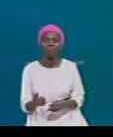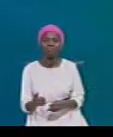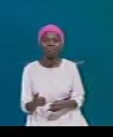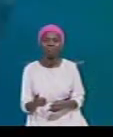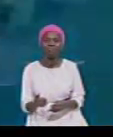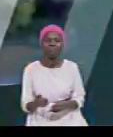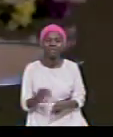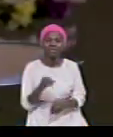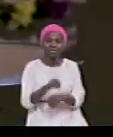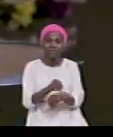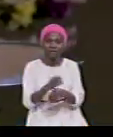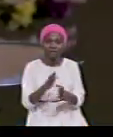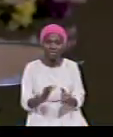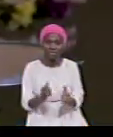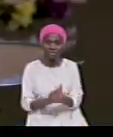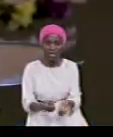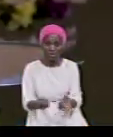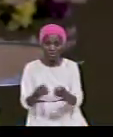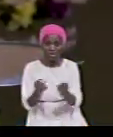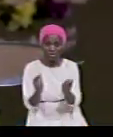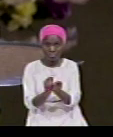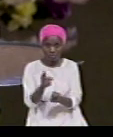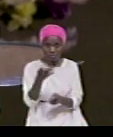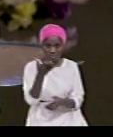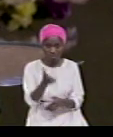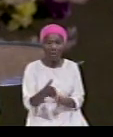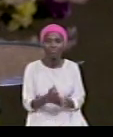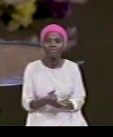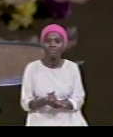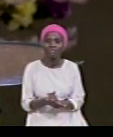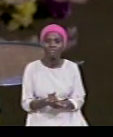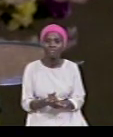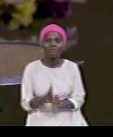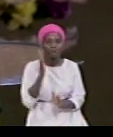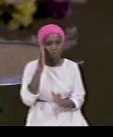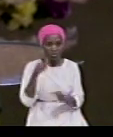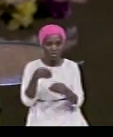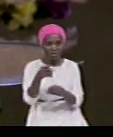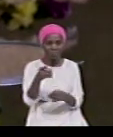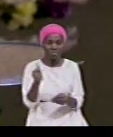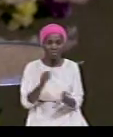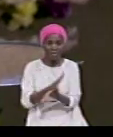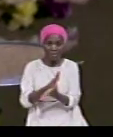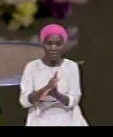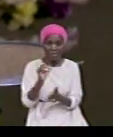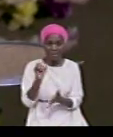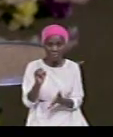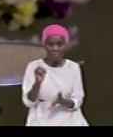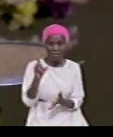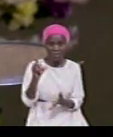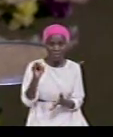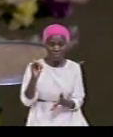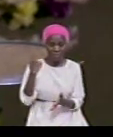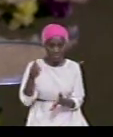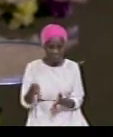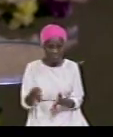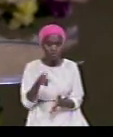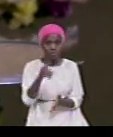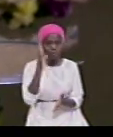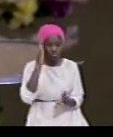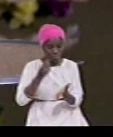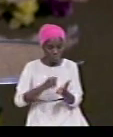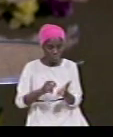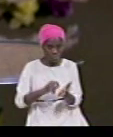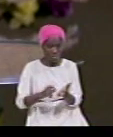the counselors are coming to you there. They will give you a slip. You will fill those slips